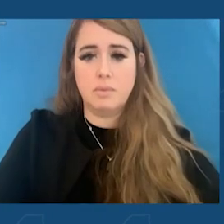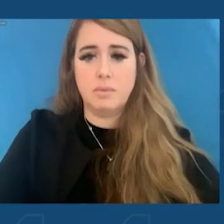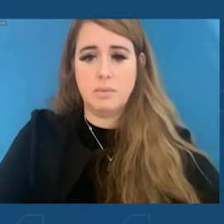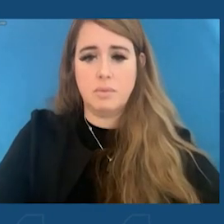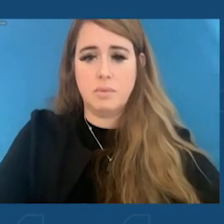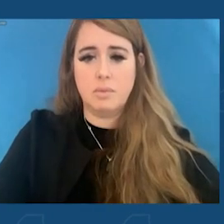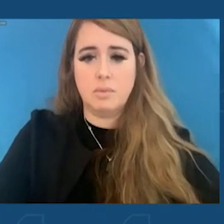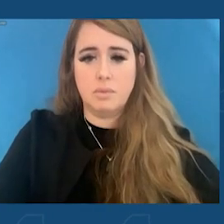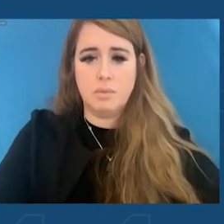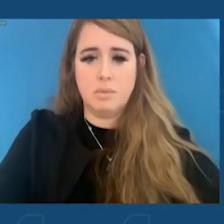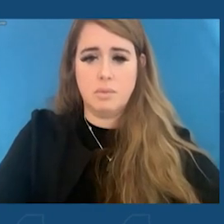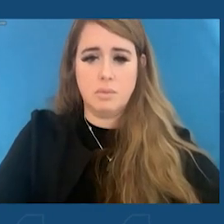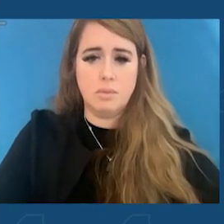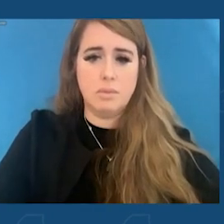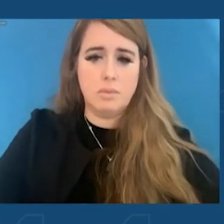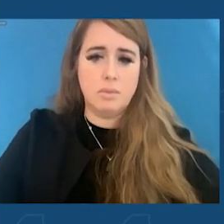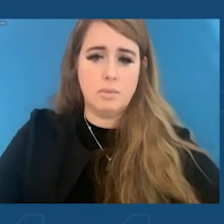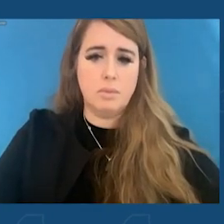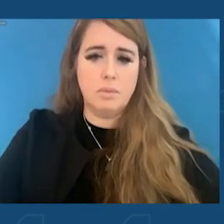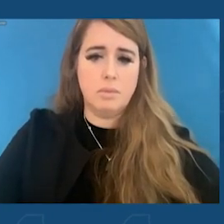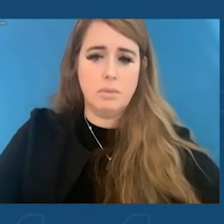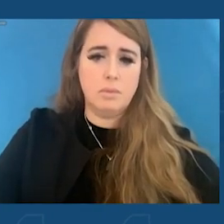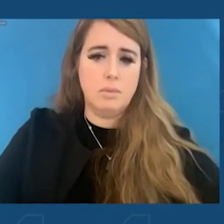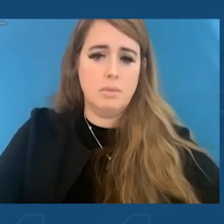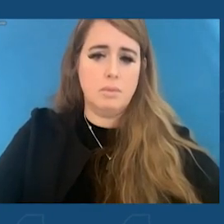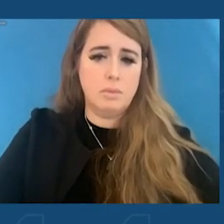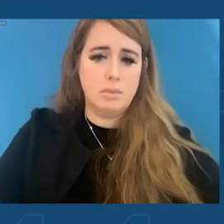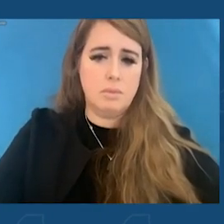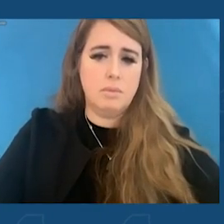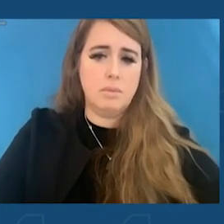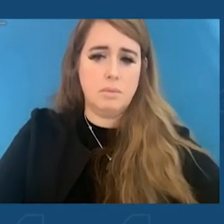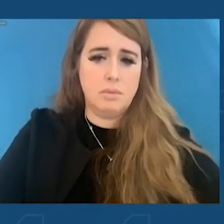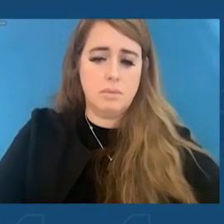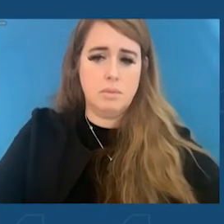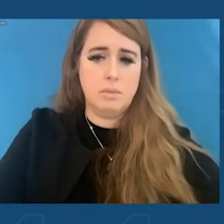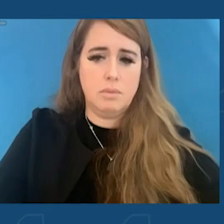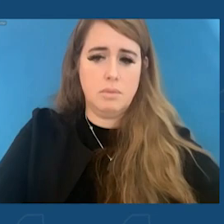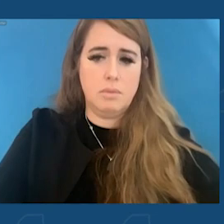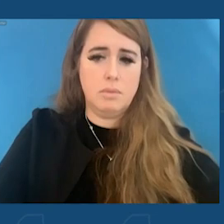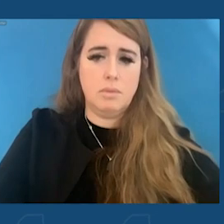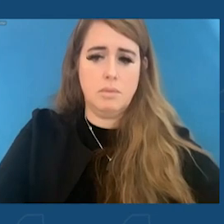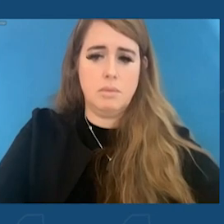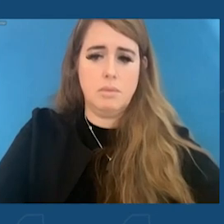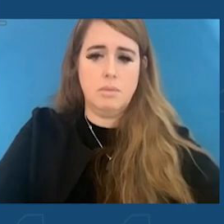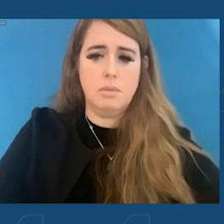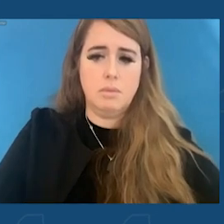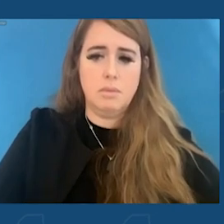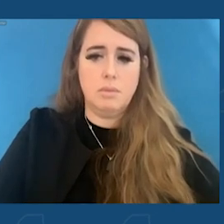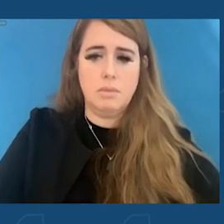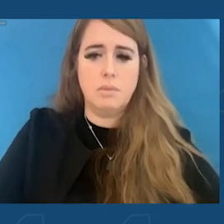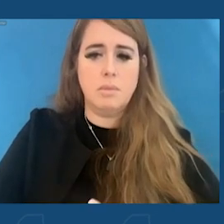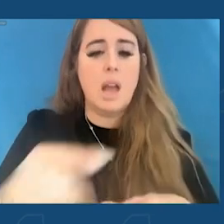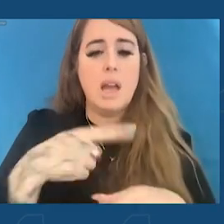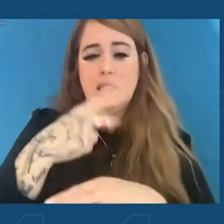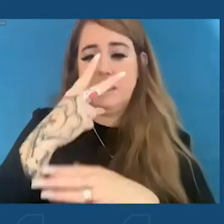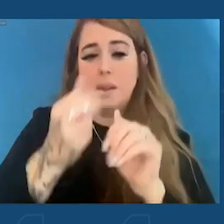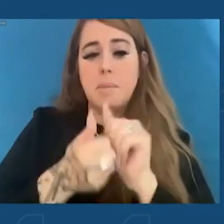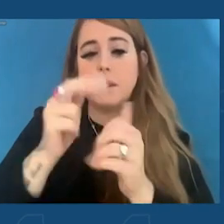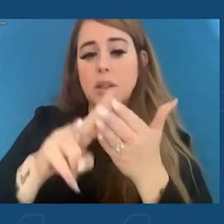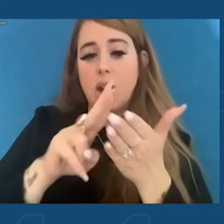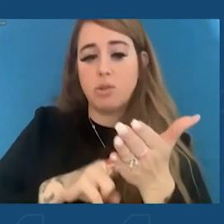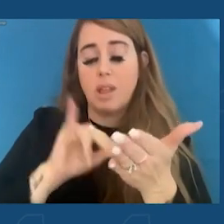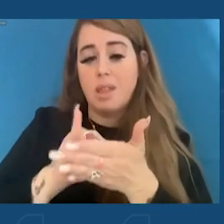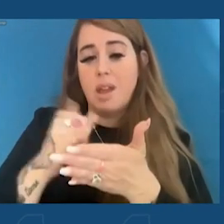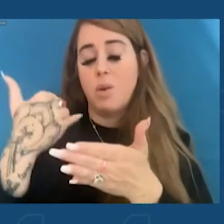So I had the privilege to negotiate one of the best contracts that we had that was ratified by 98%